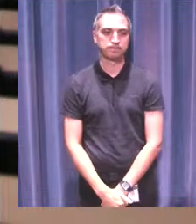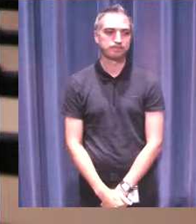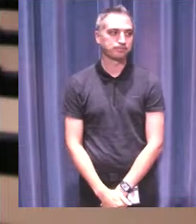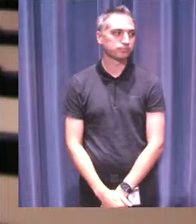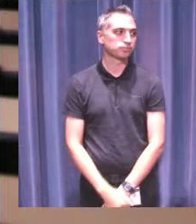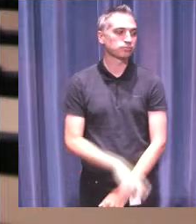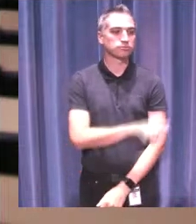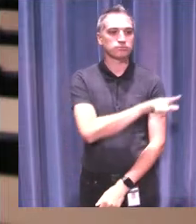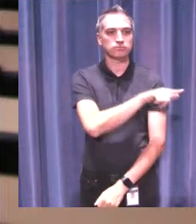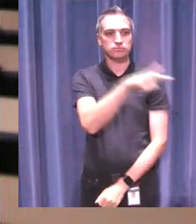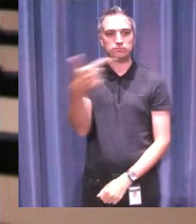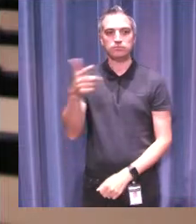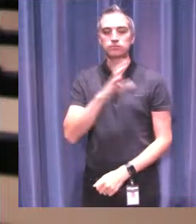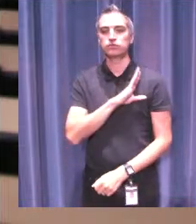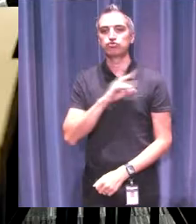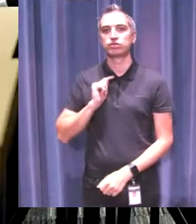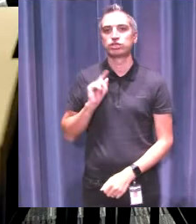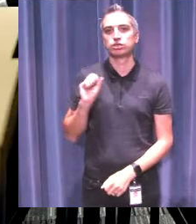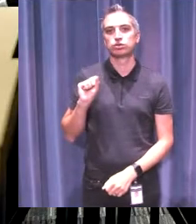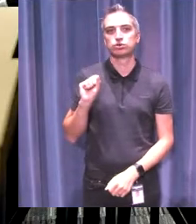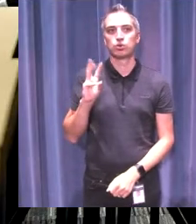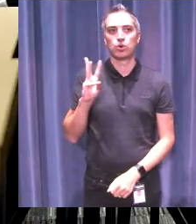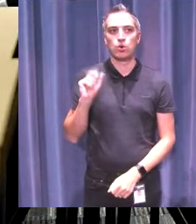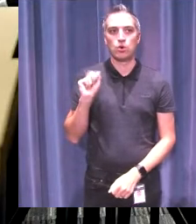Trustee Swanson?